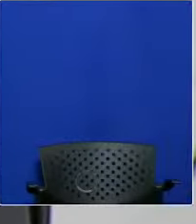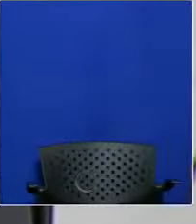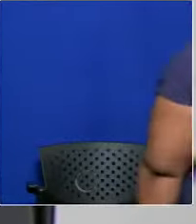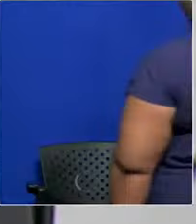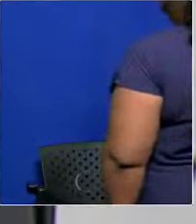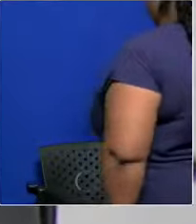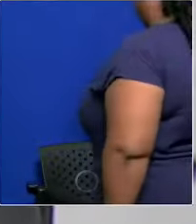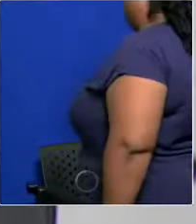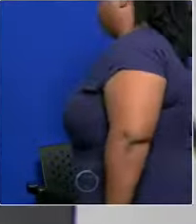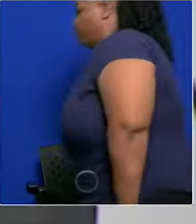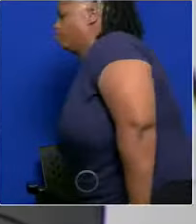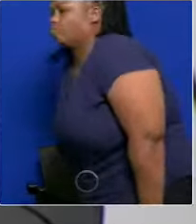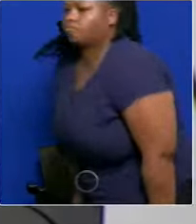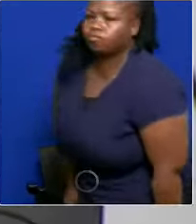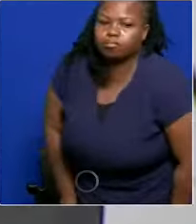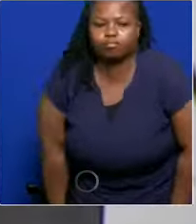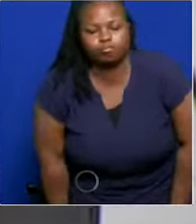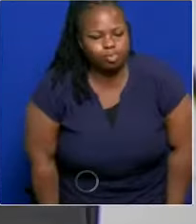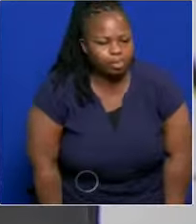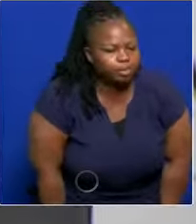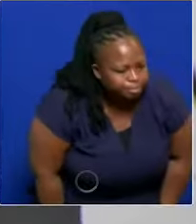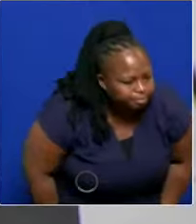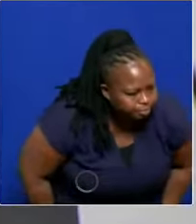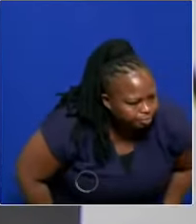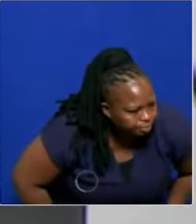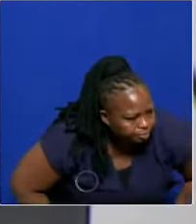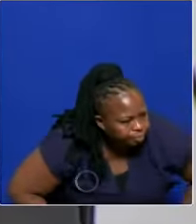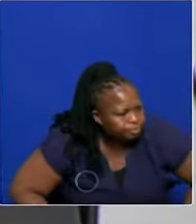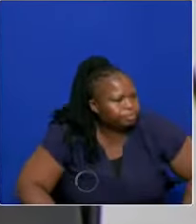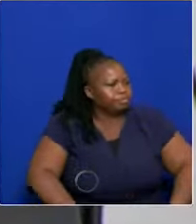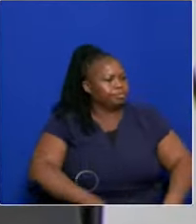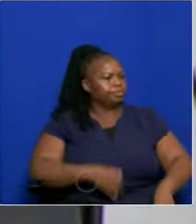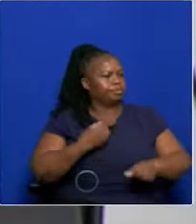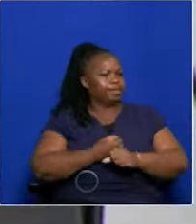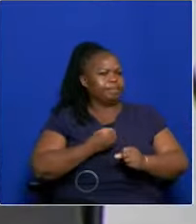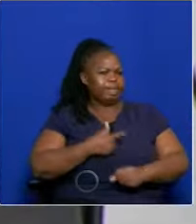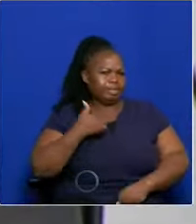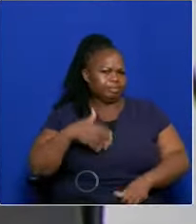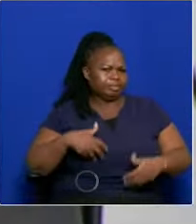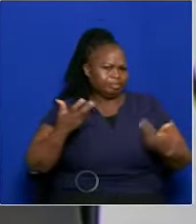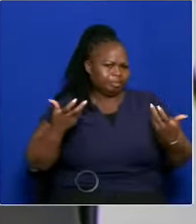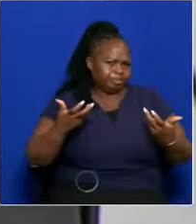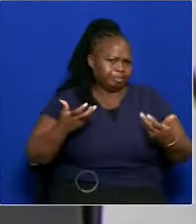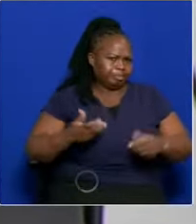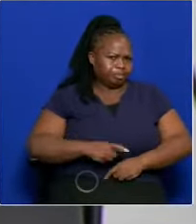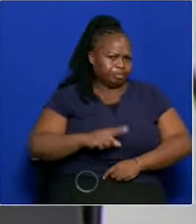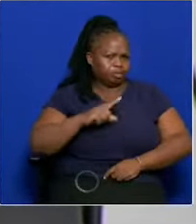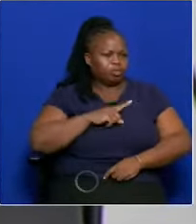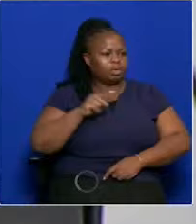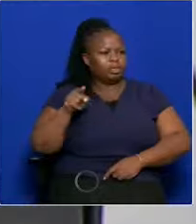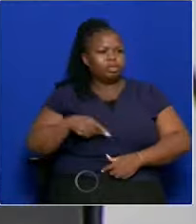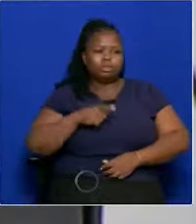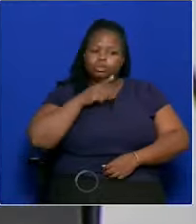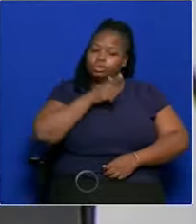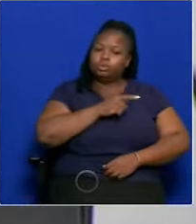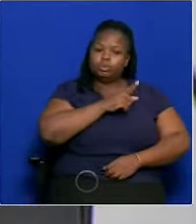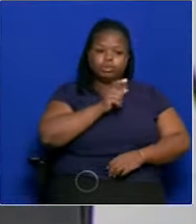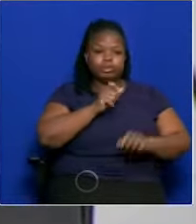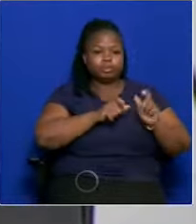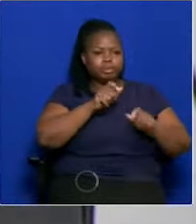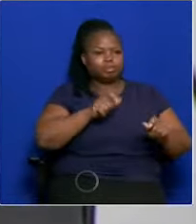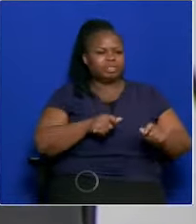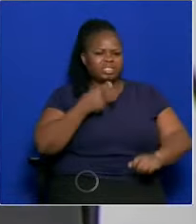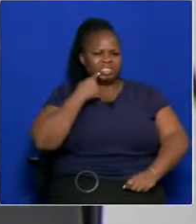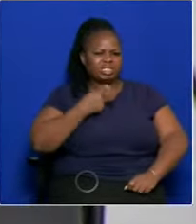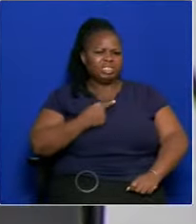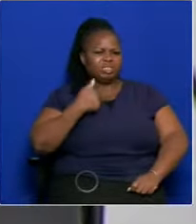It angers me when he told the people that I'm his person,